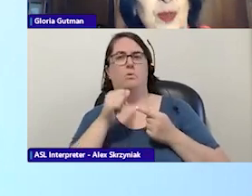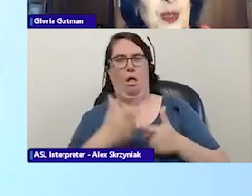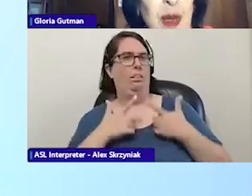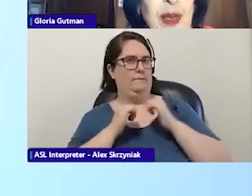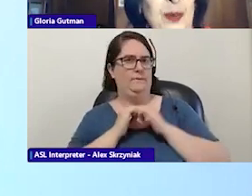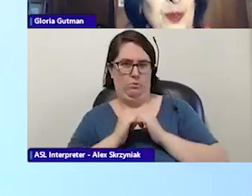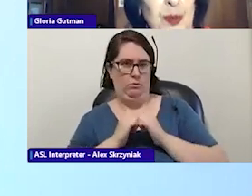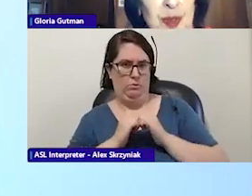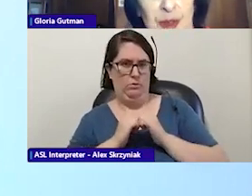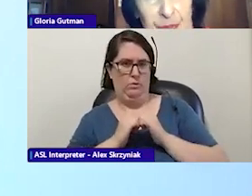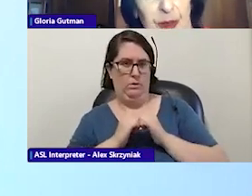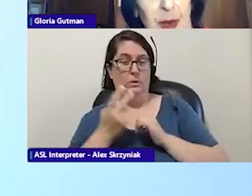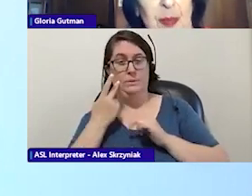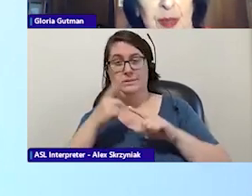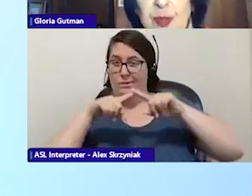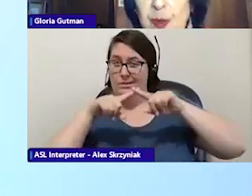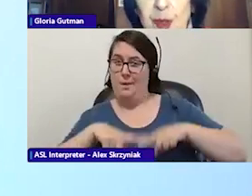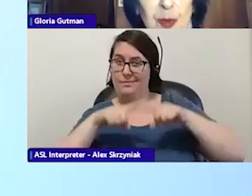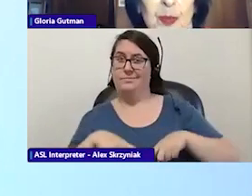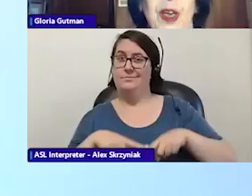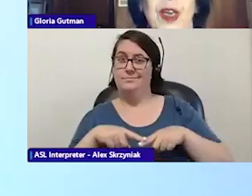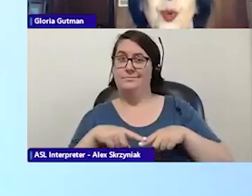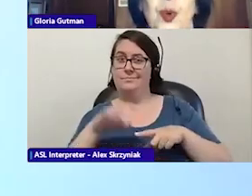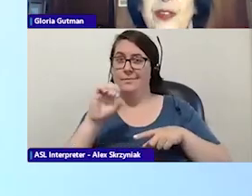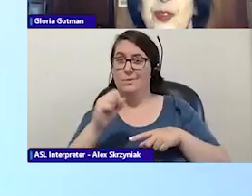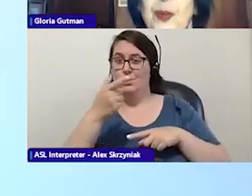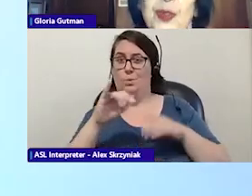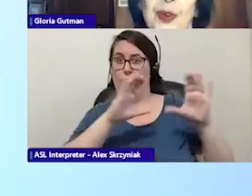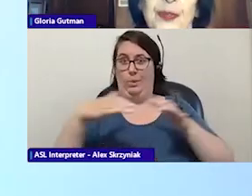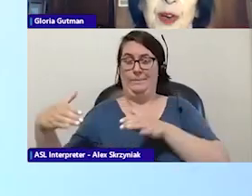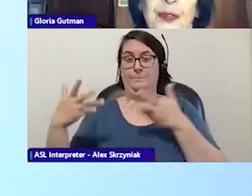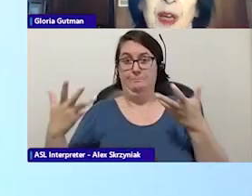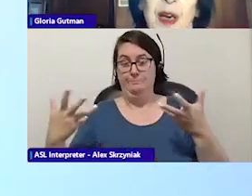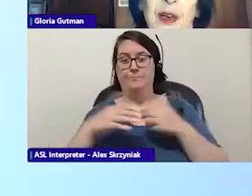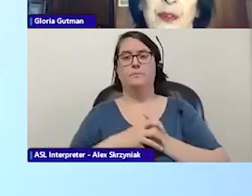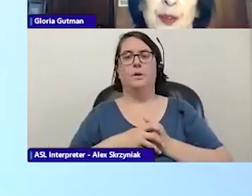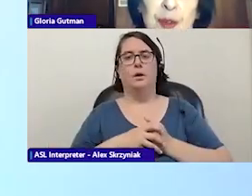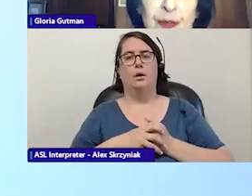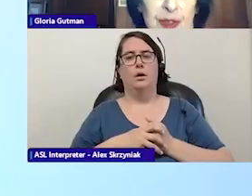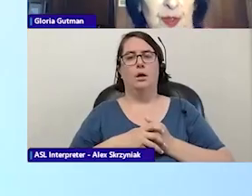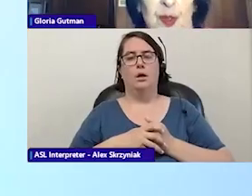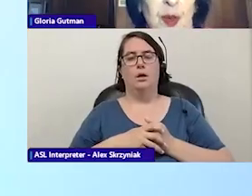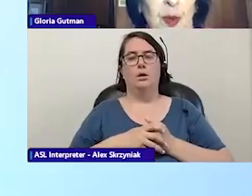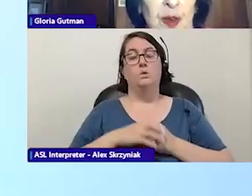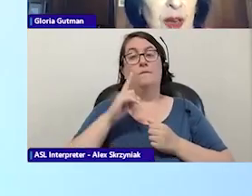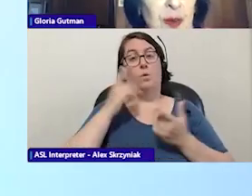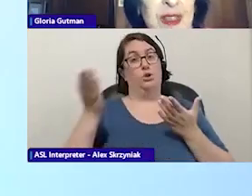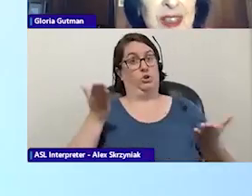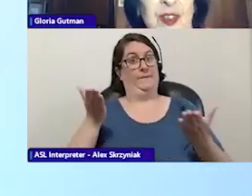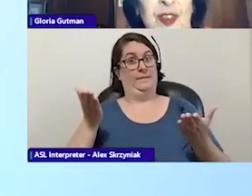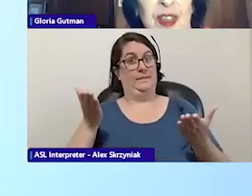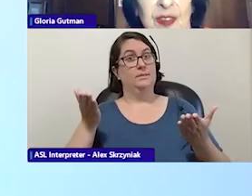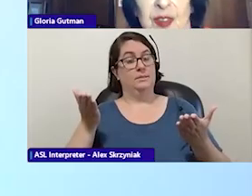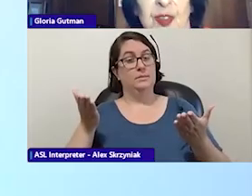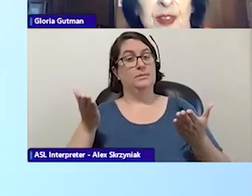And so these patterns do differ amongst SOGI groups. So in terms of services, we